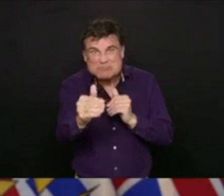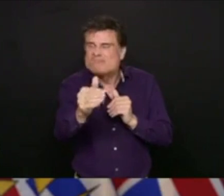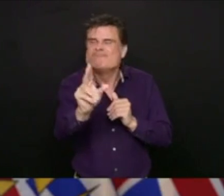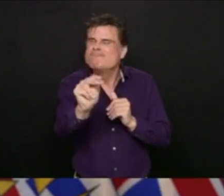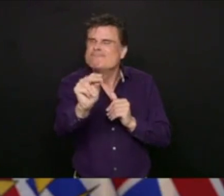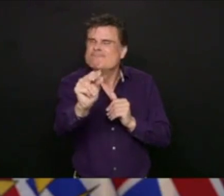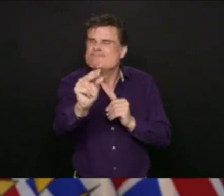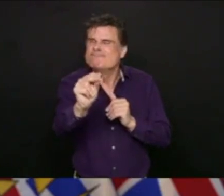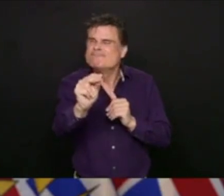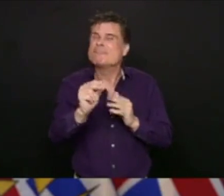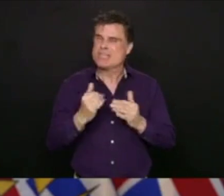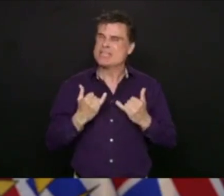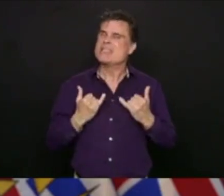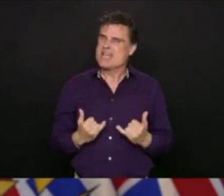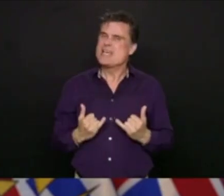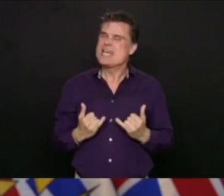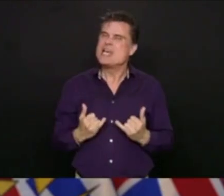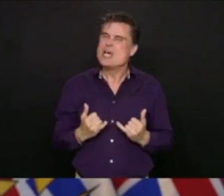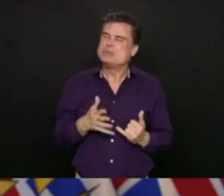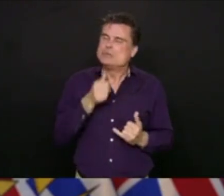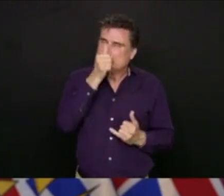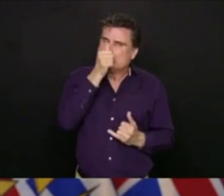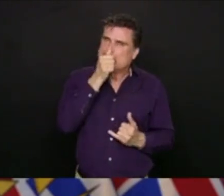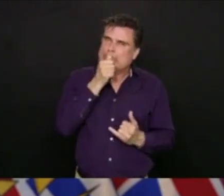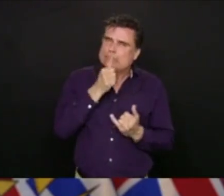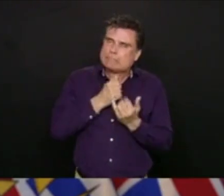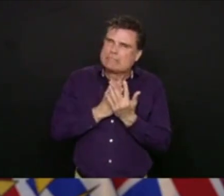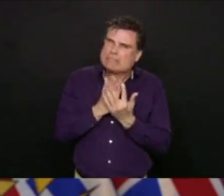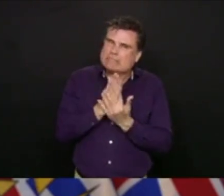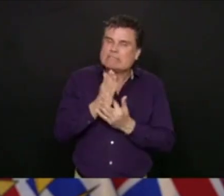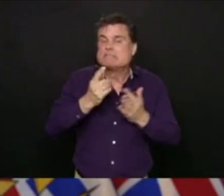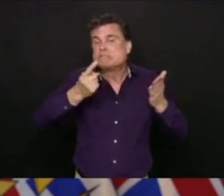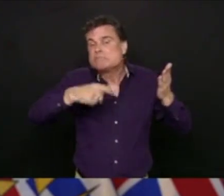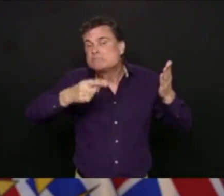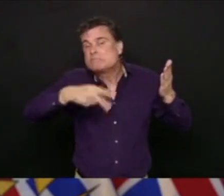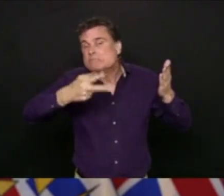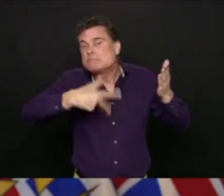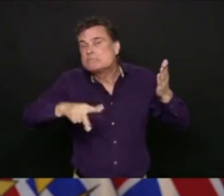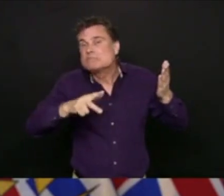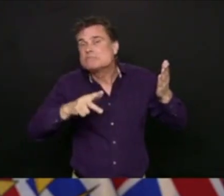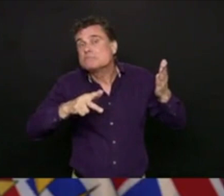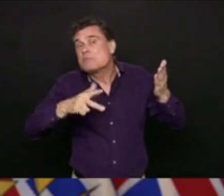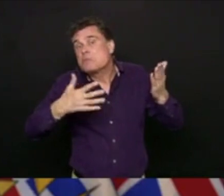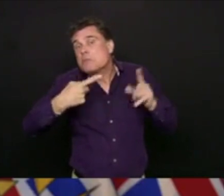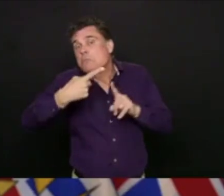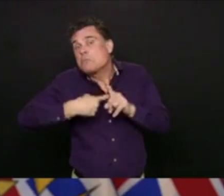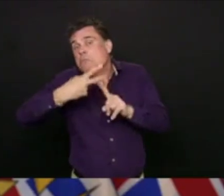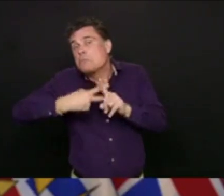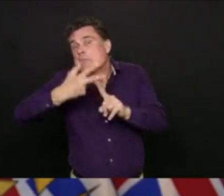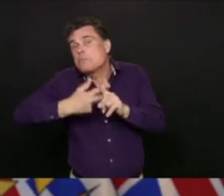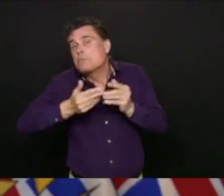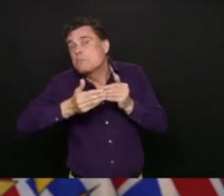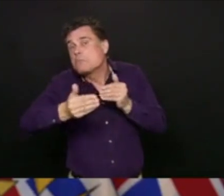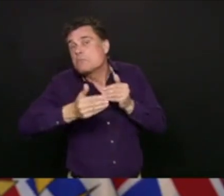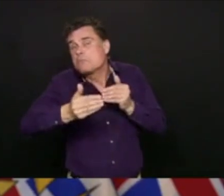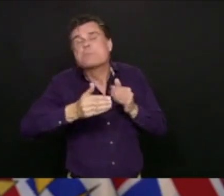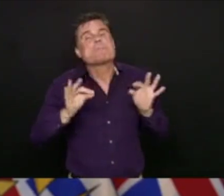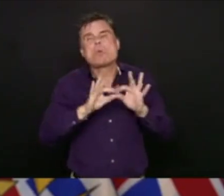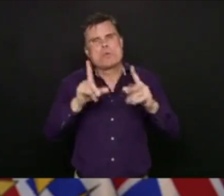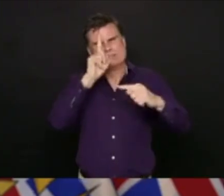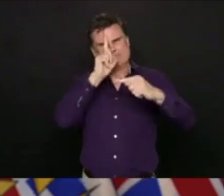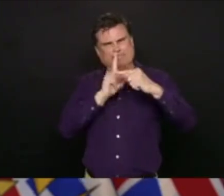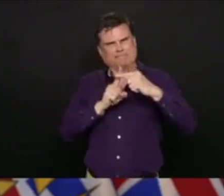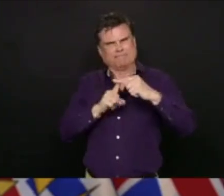And we need to continue to do our best to get ourselves through this together. But we have to do that